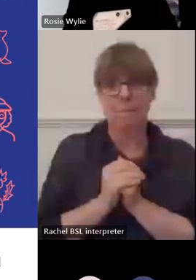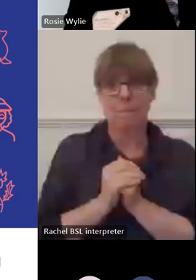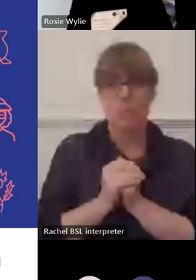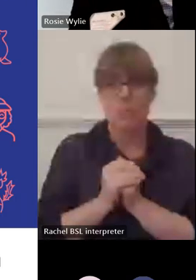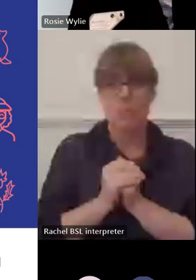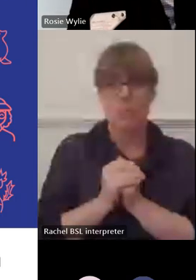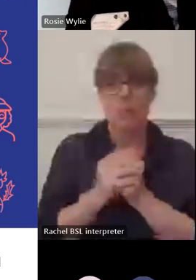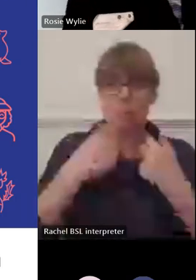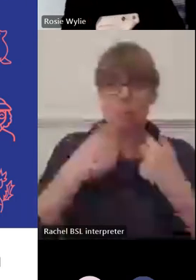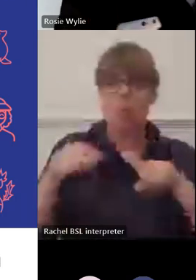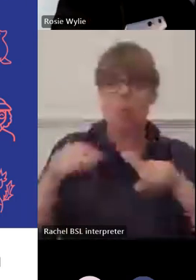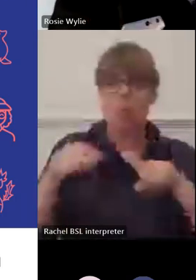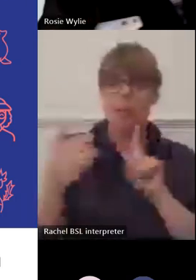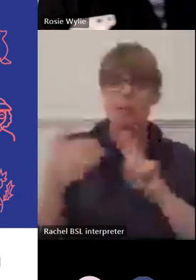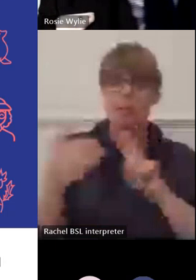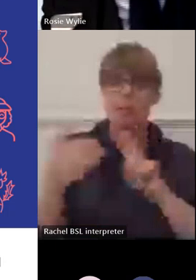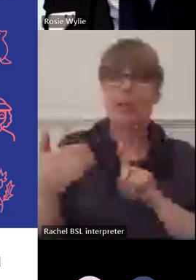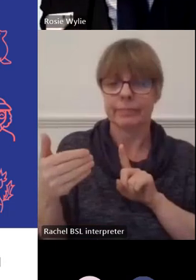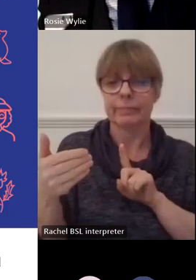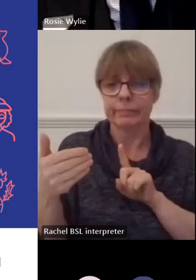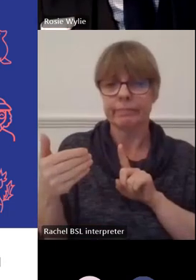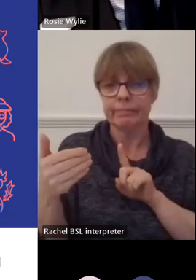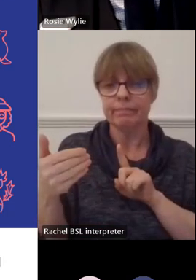how much language,